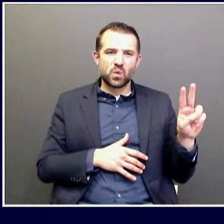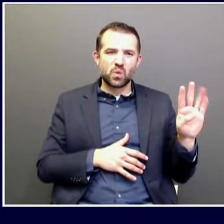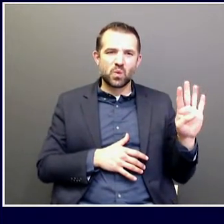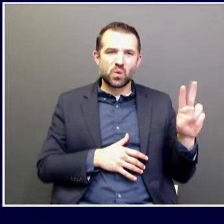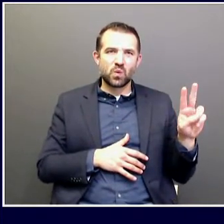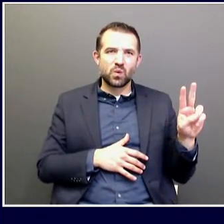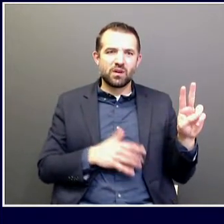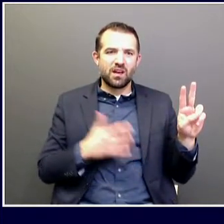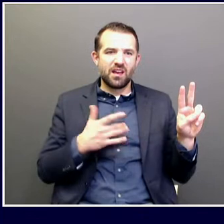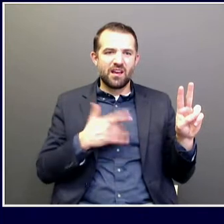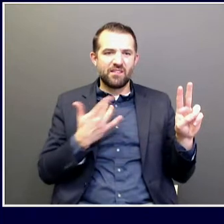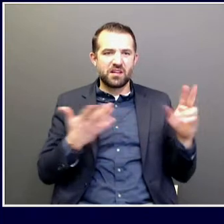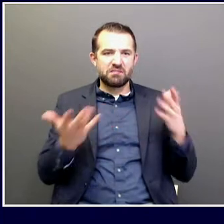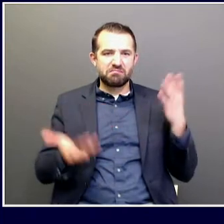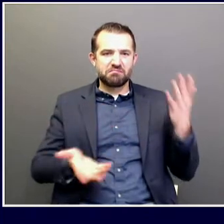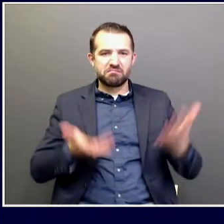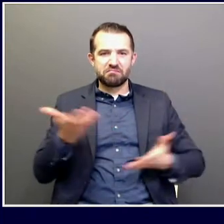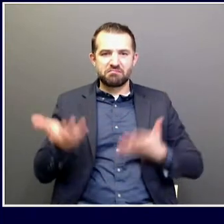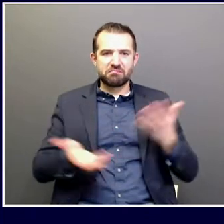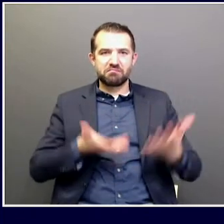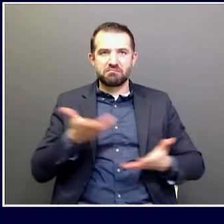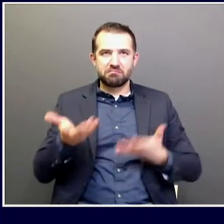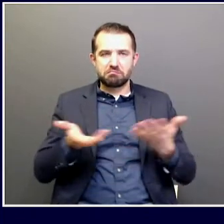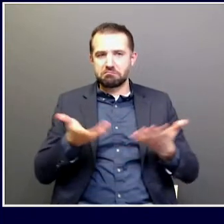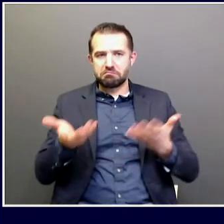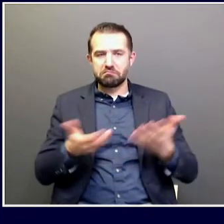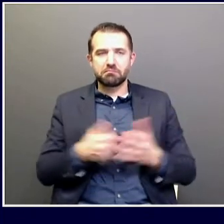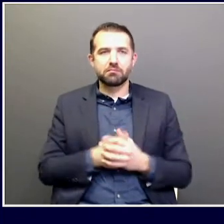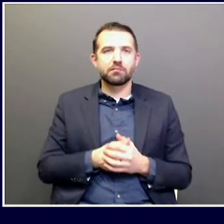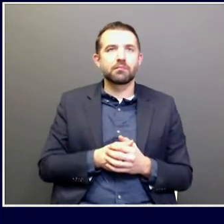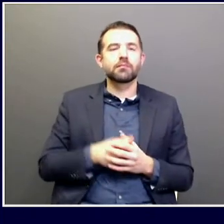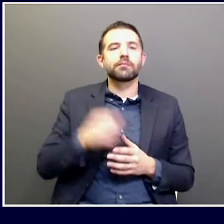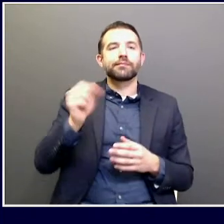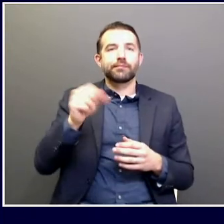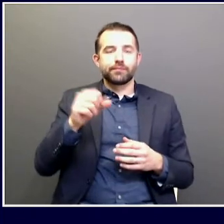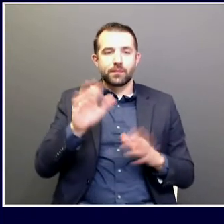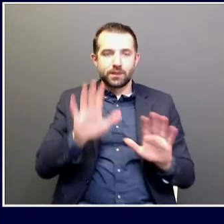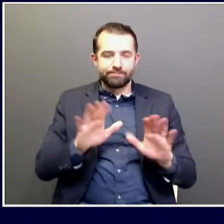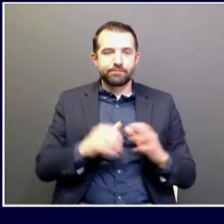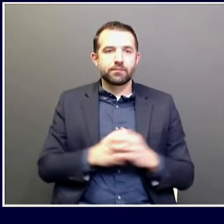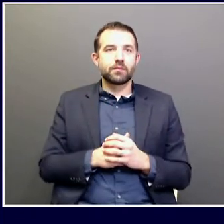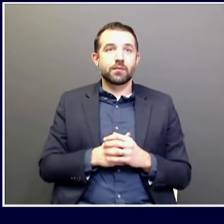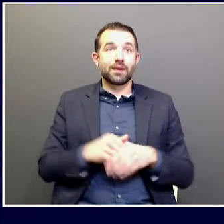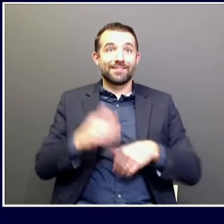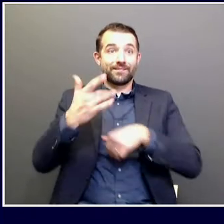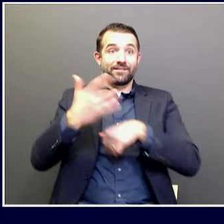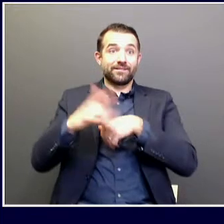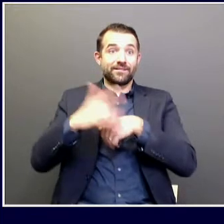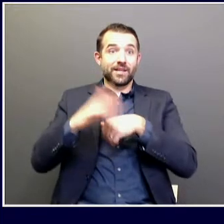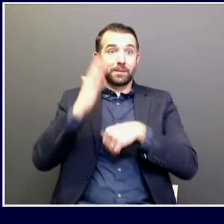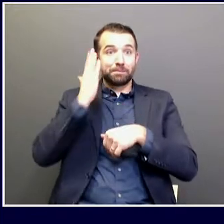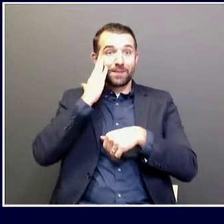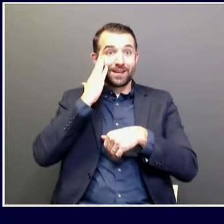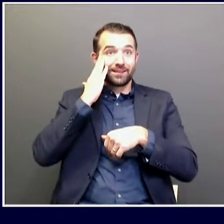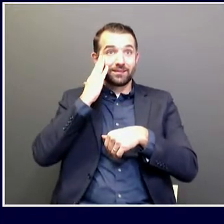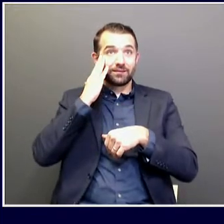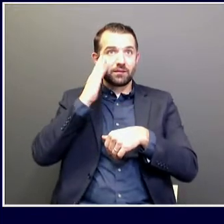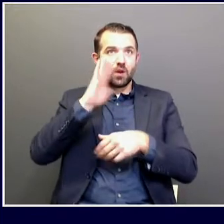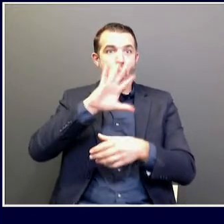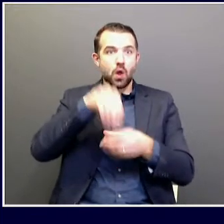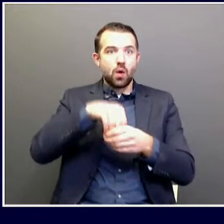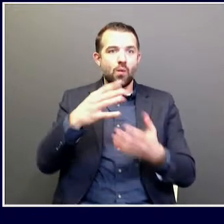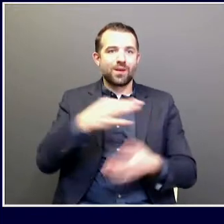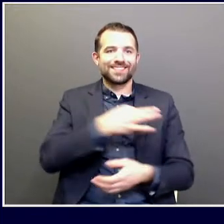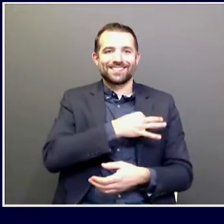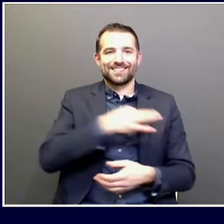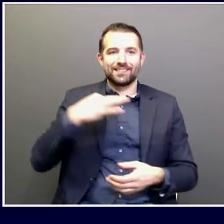there. Sure, Amy. The thing to keep in mind with that number is that it denotes staffed ICU beds,